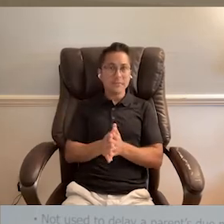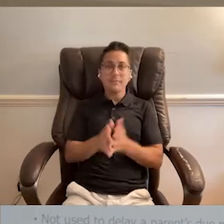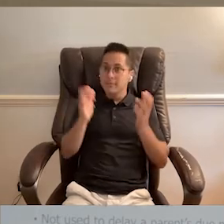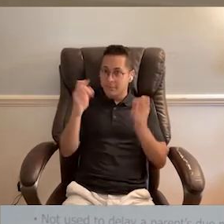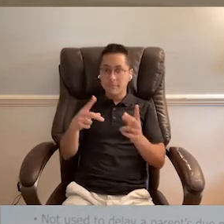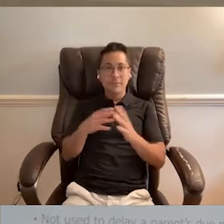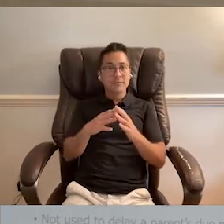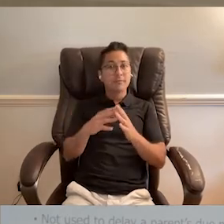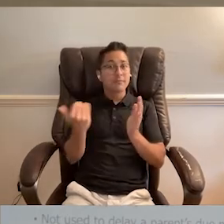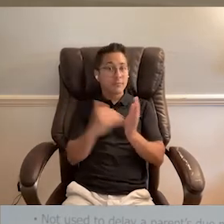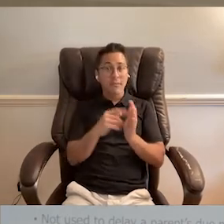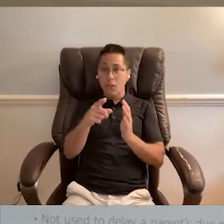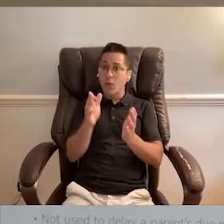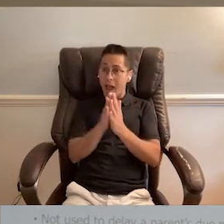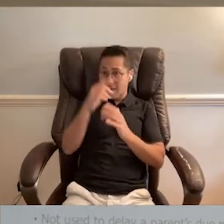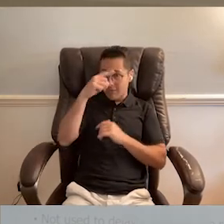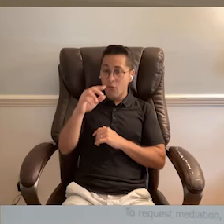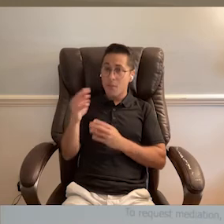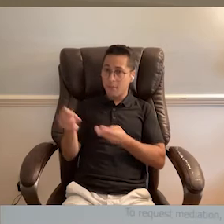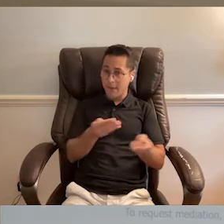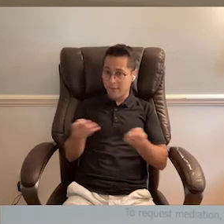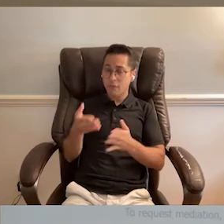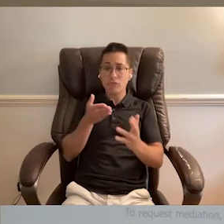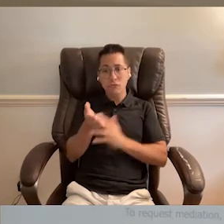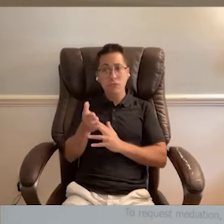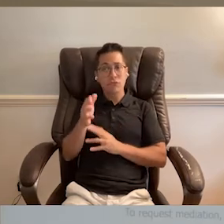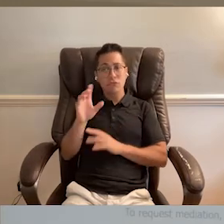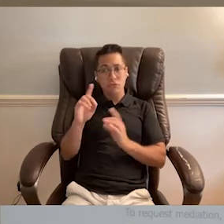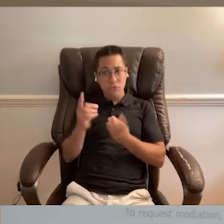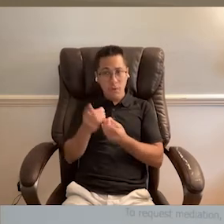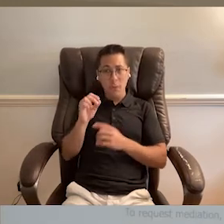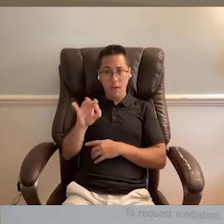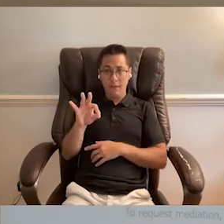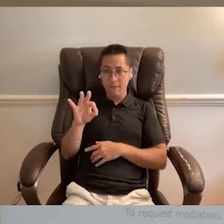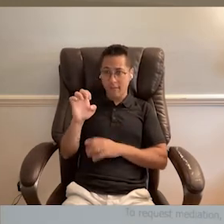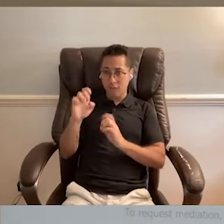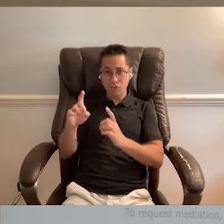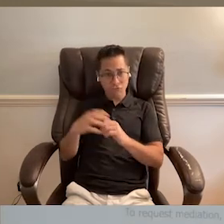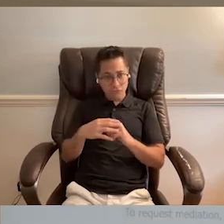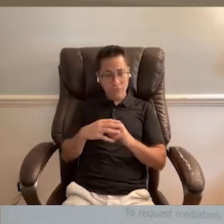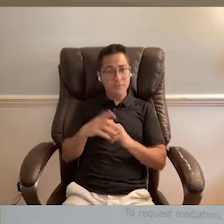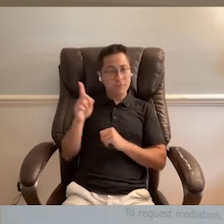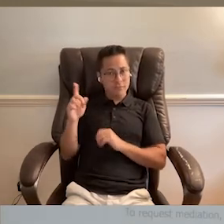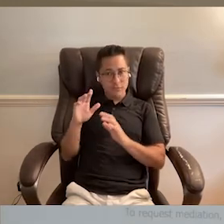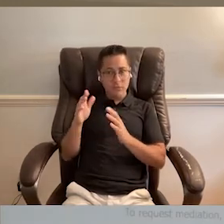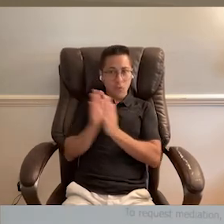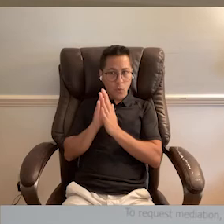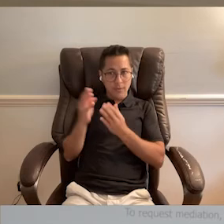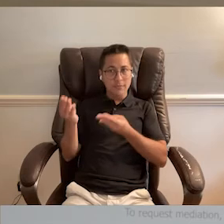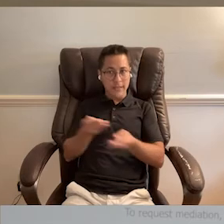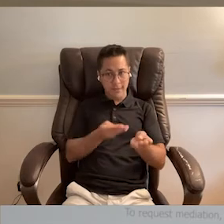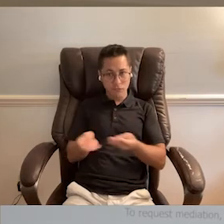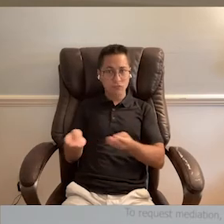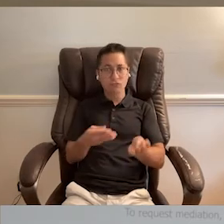for mediation through the Department of Education. This is where you request the mediation. Okay, so you can